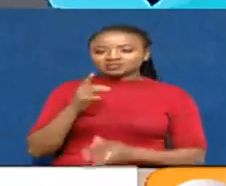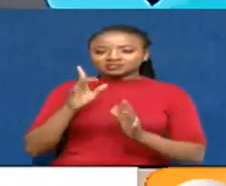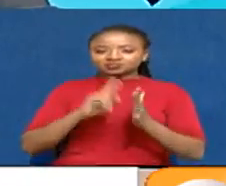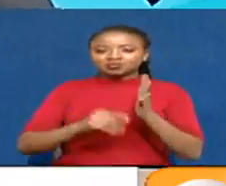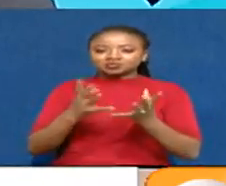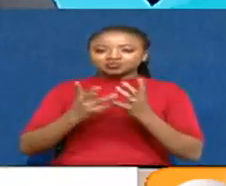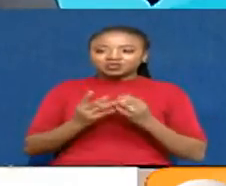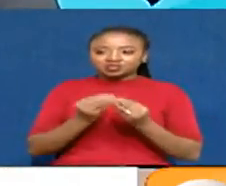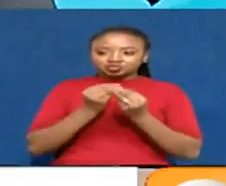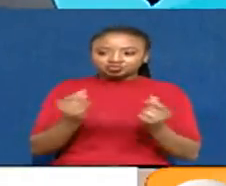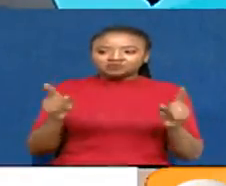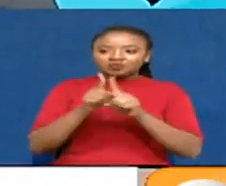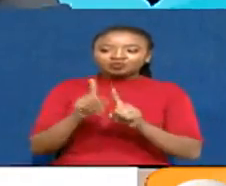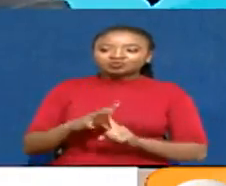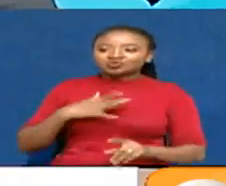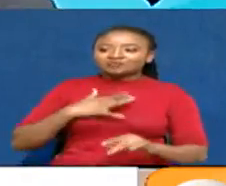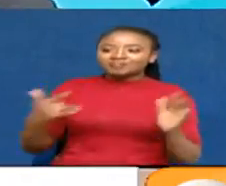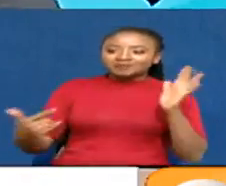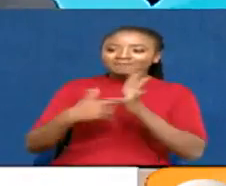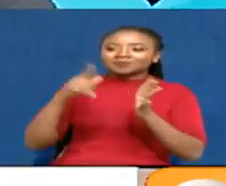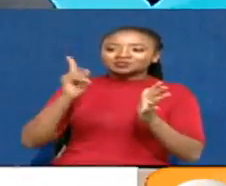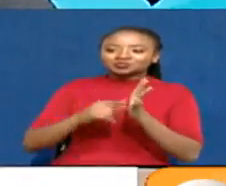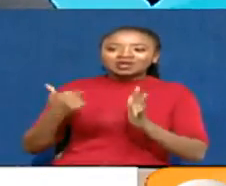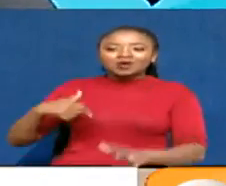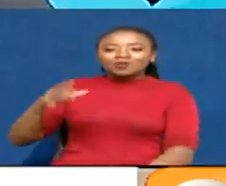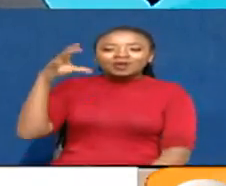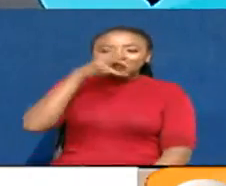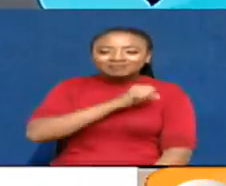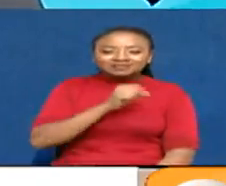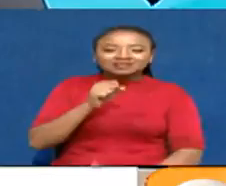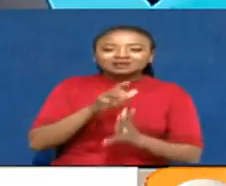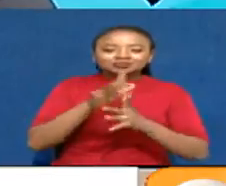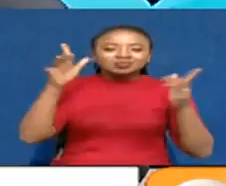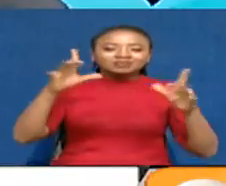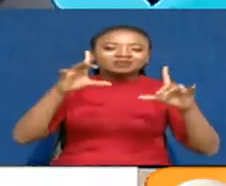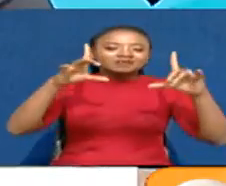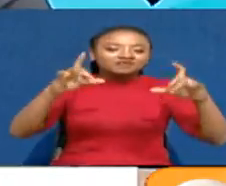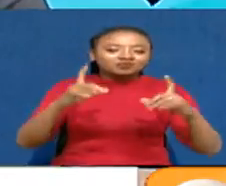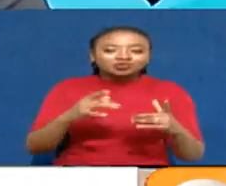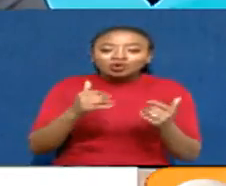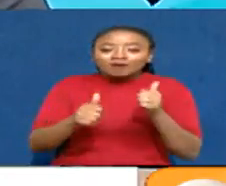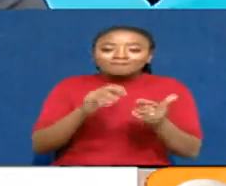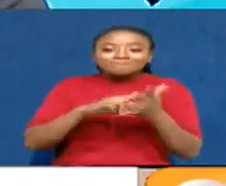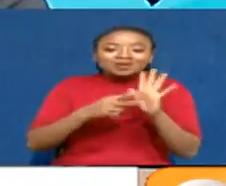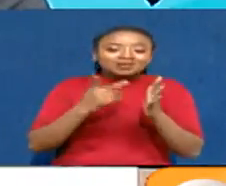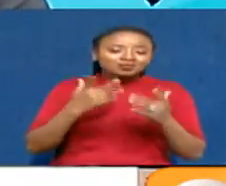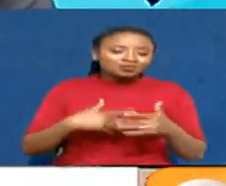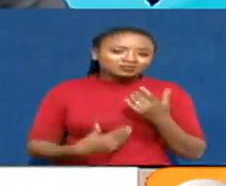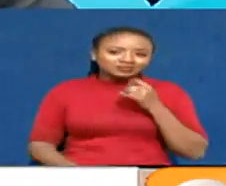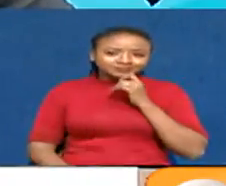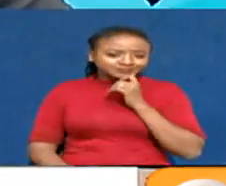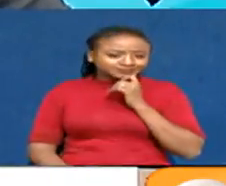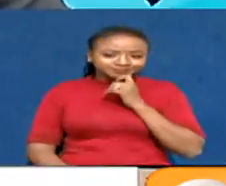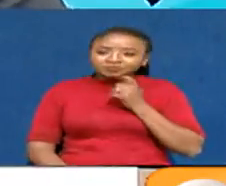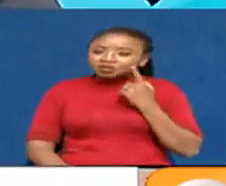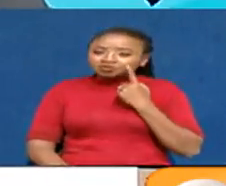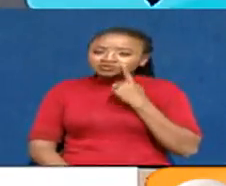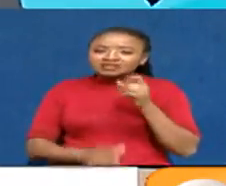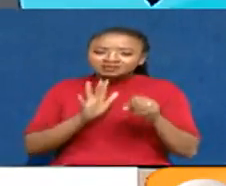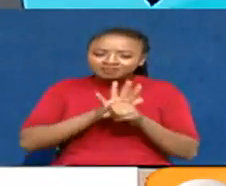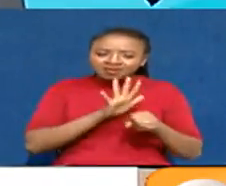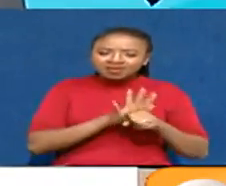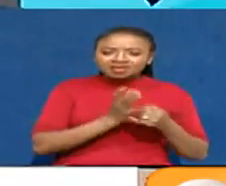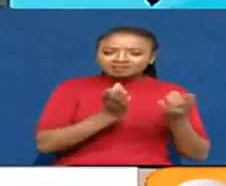solve. And again, I say we're missing out on the big picture. Where are the entrepreneurs whose businesses have grown from 2,000 a day